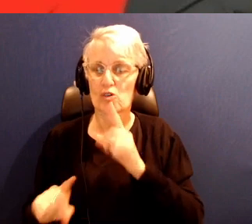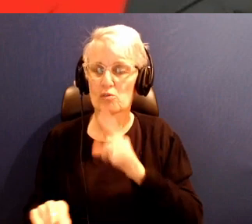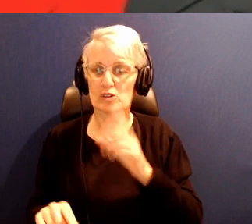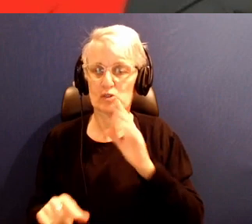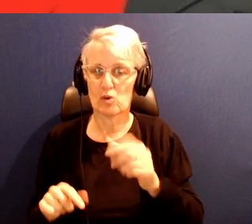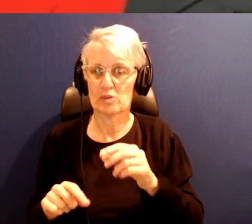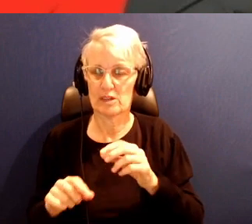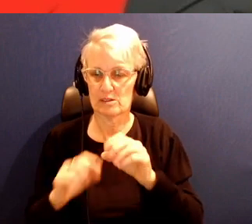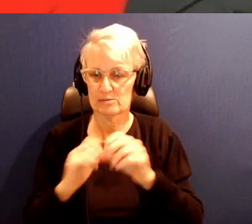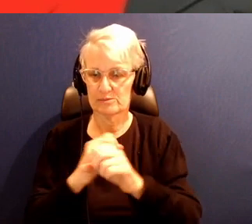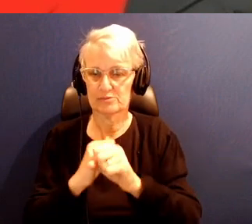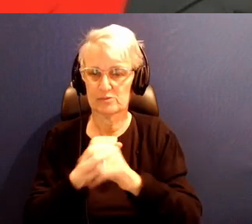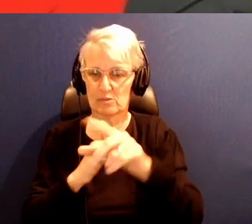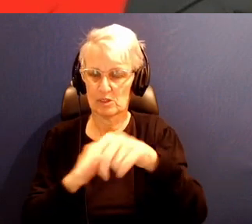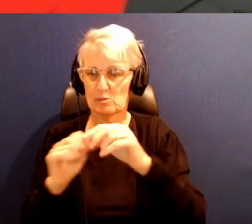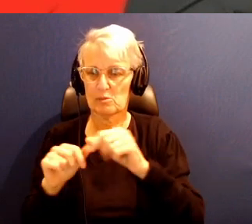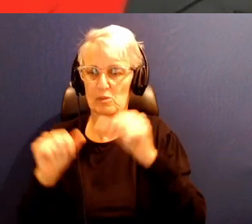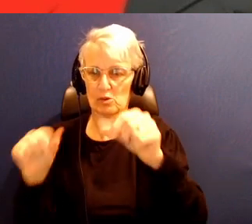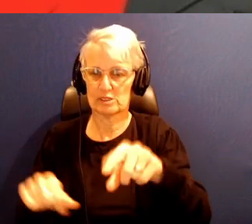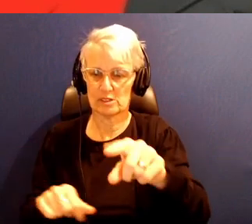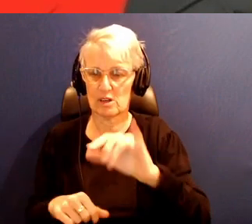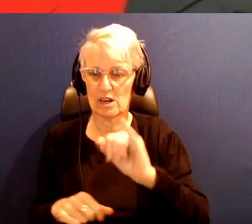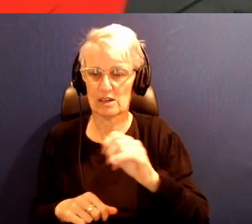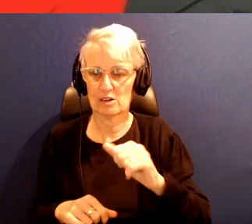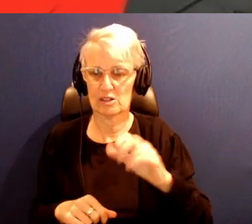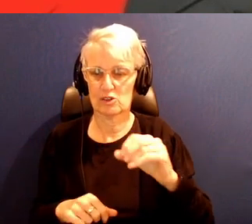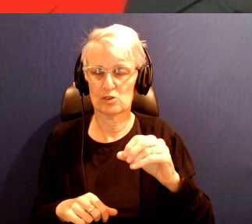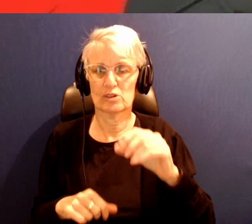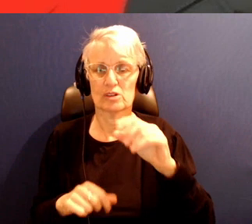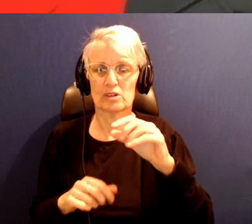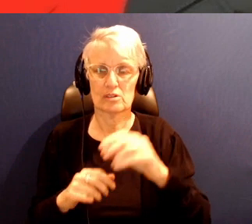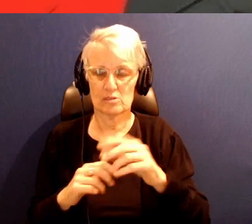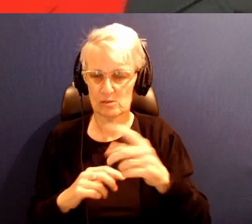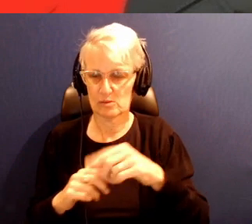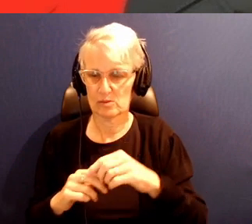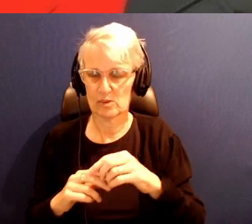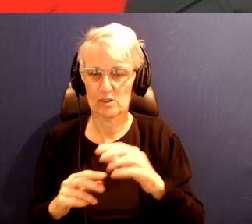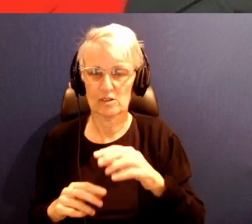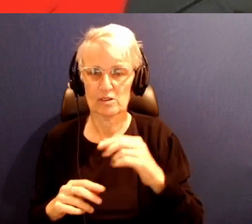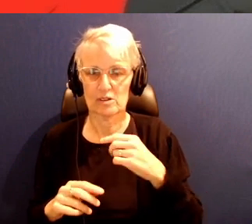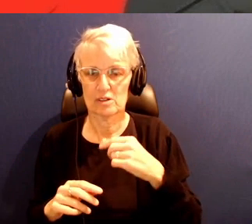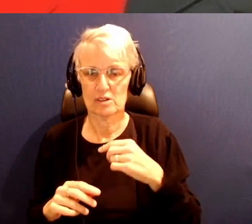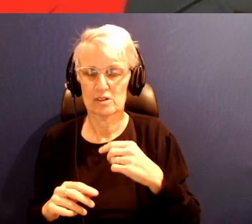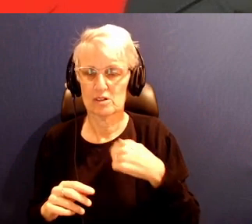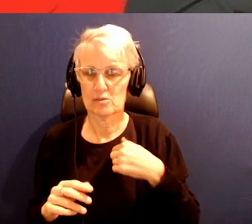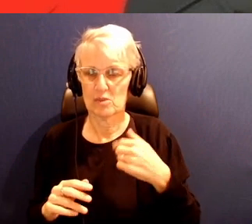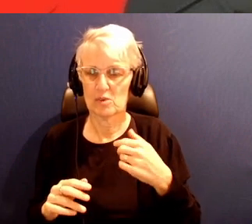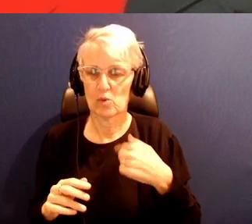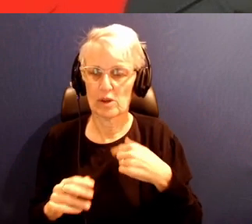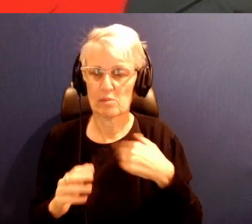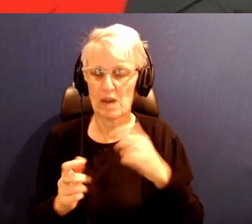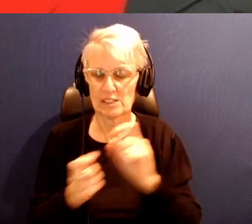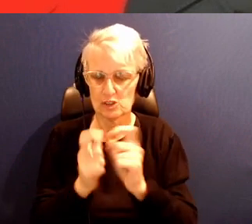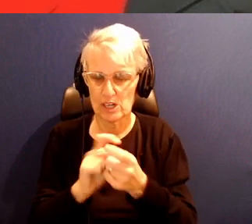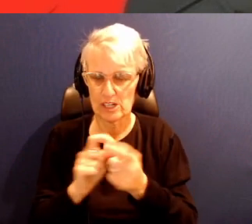will be posted on the IYIP's Q&A page. Please note that GAC may reword applicants' questions to